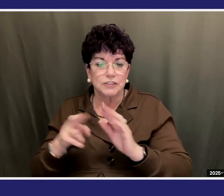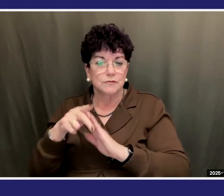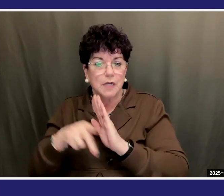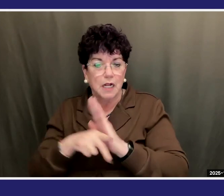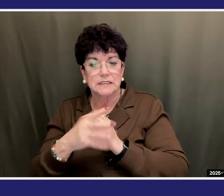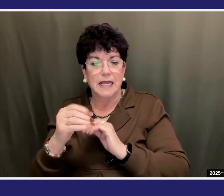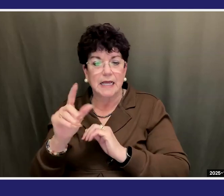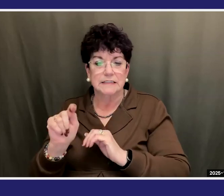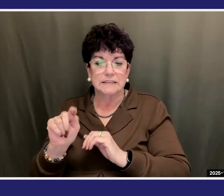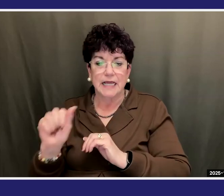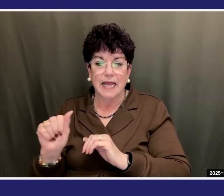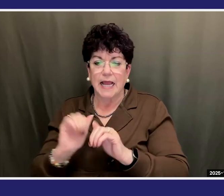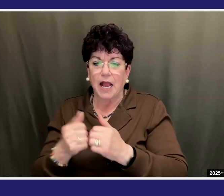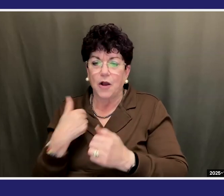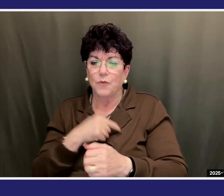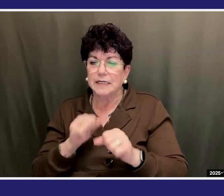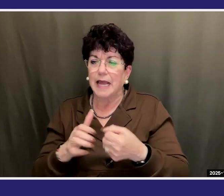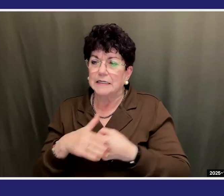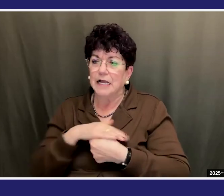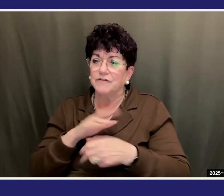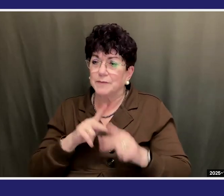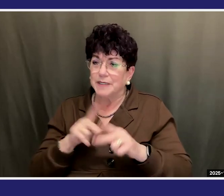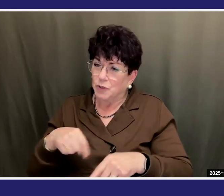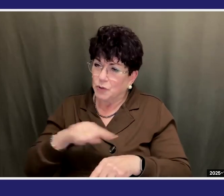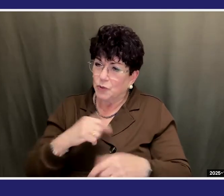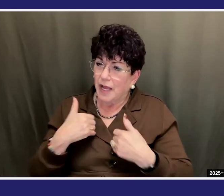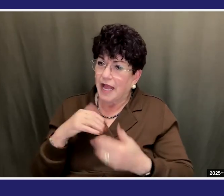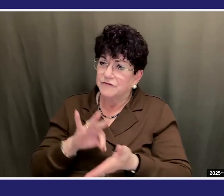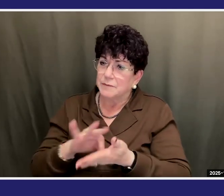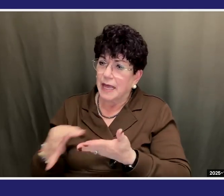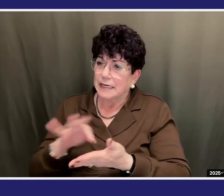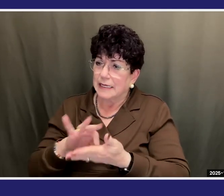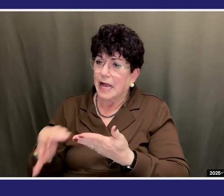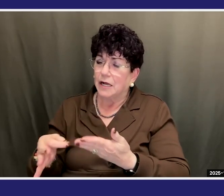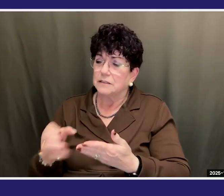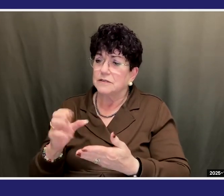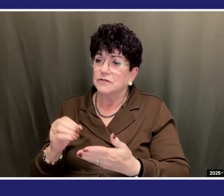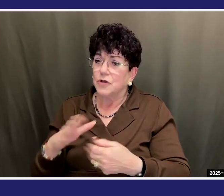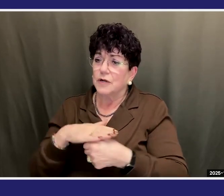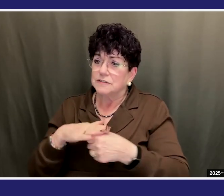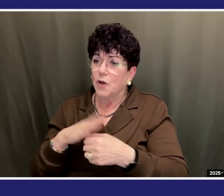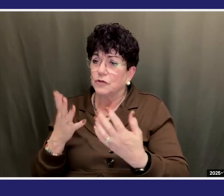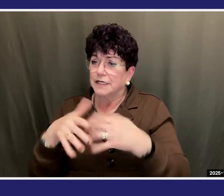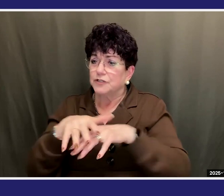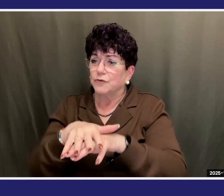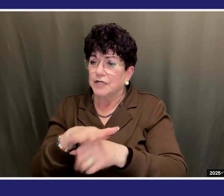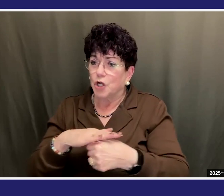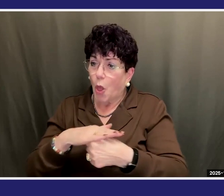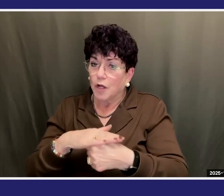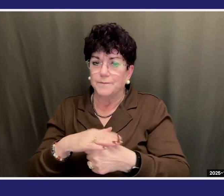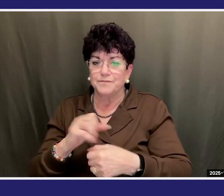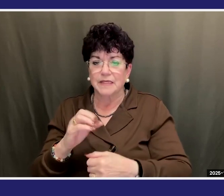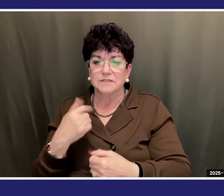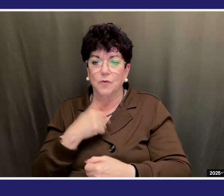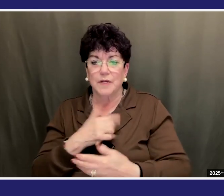consider how do we keep people covered by Medi-Cal so that you can have that integration at the local level? We also appreciate your focus